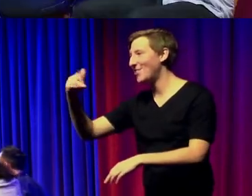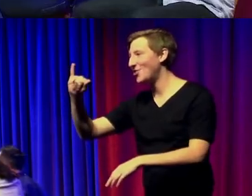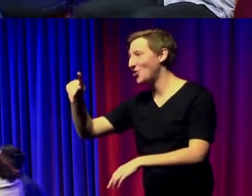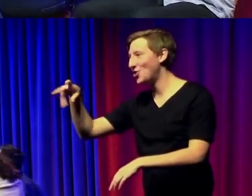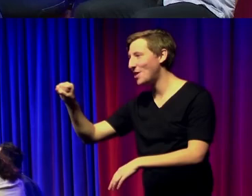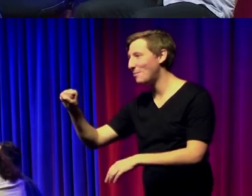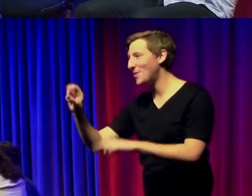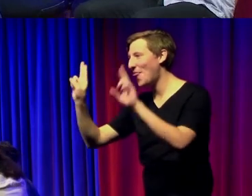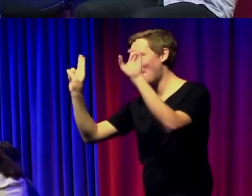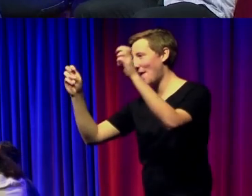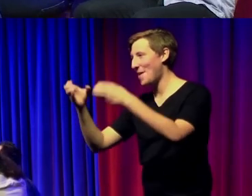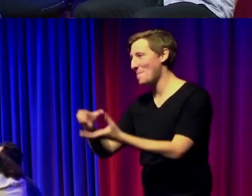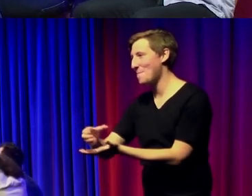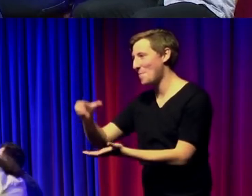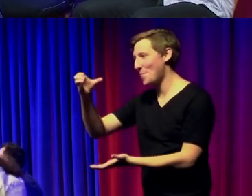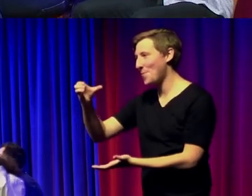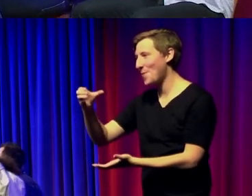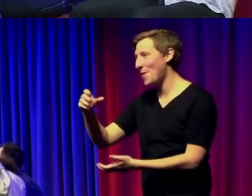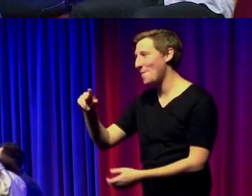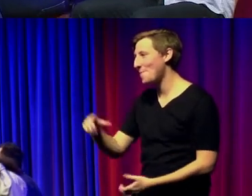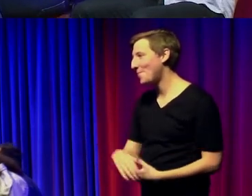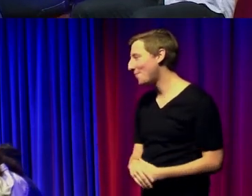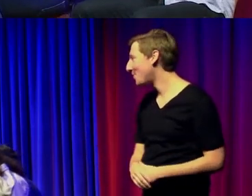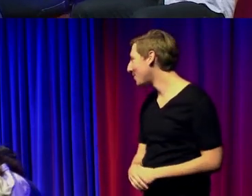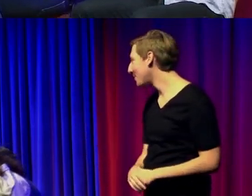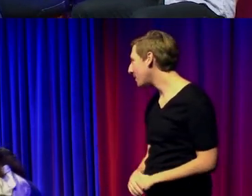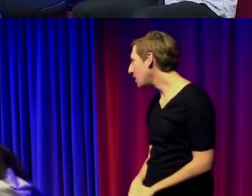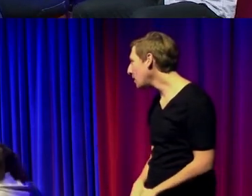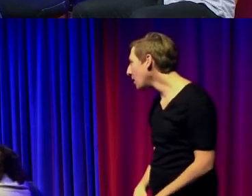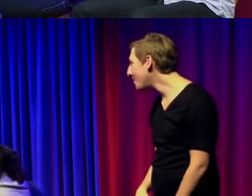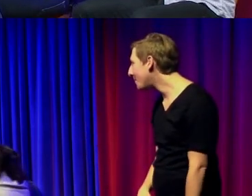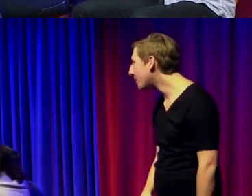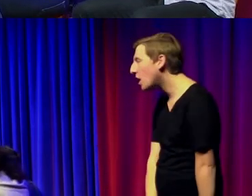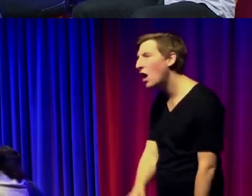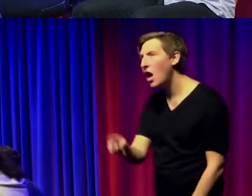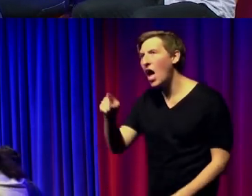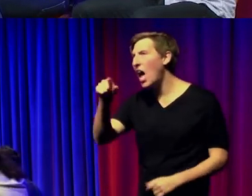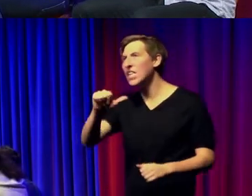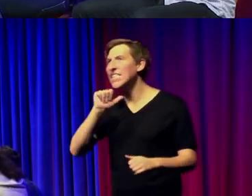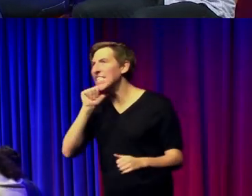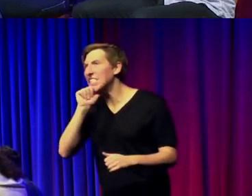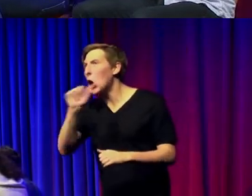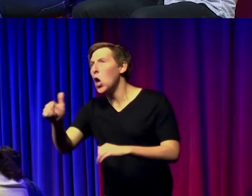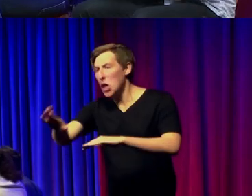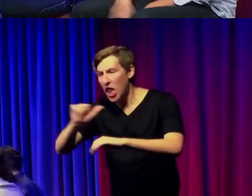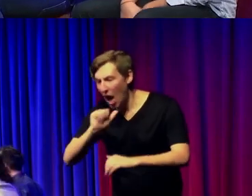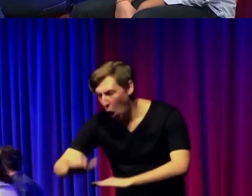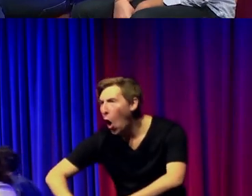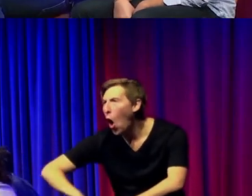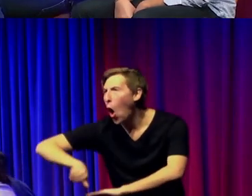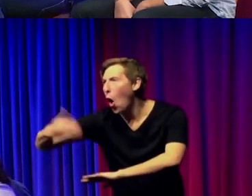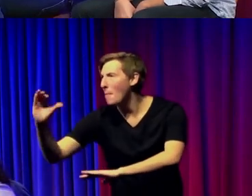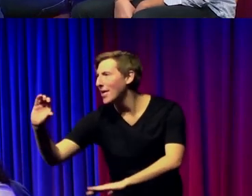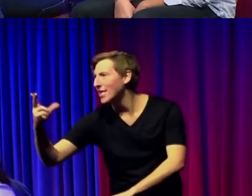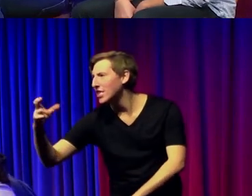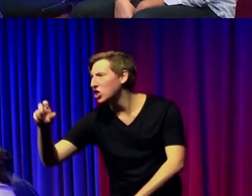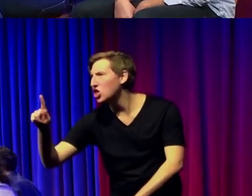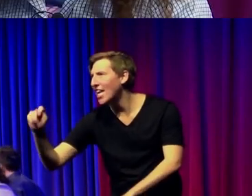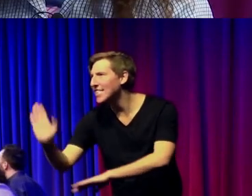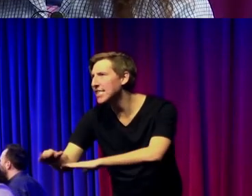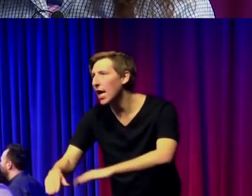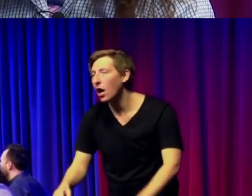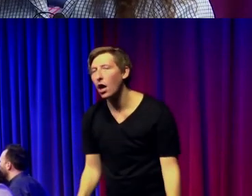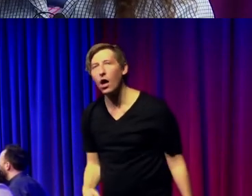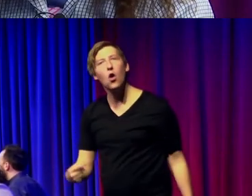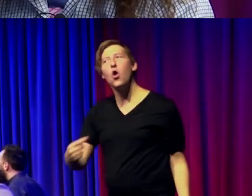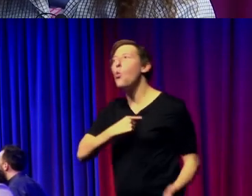Yes. Timothy has still not opened the chest. I just want to point that out! Nathan, we're at school, just